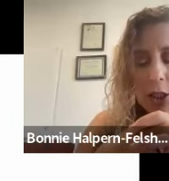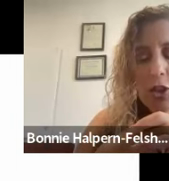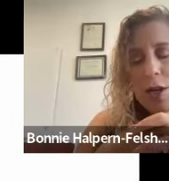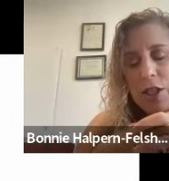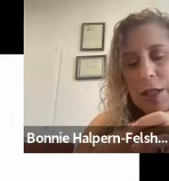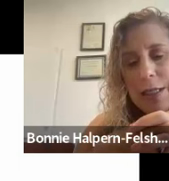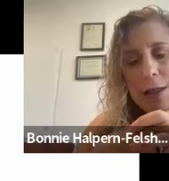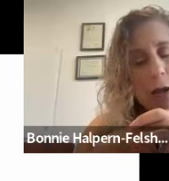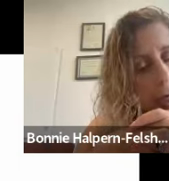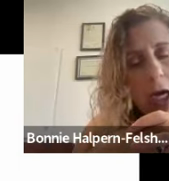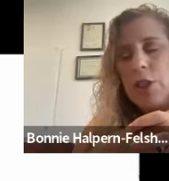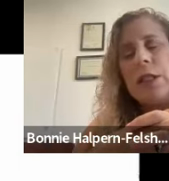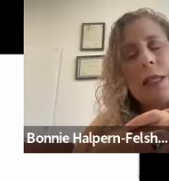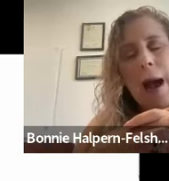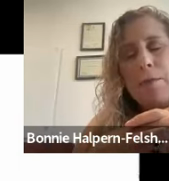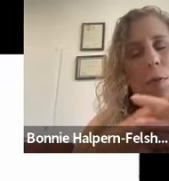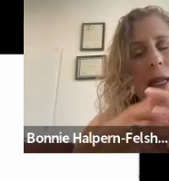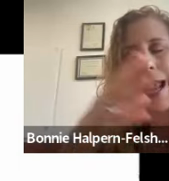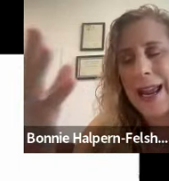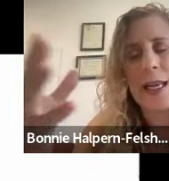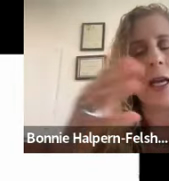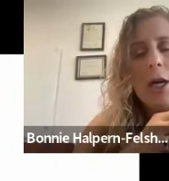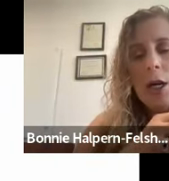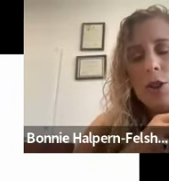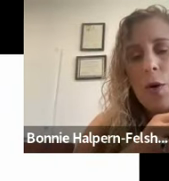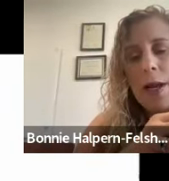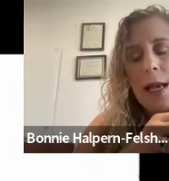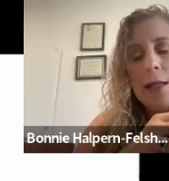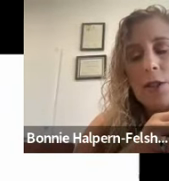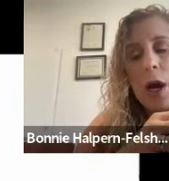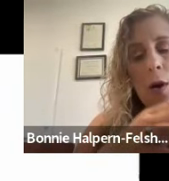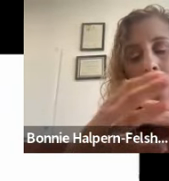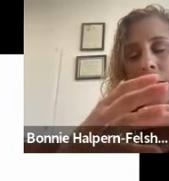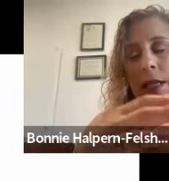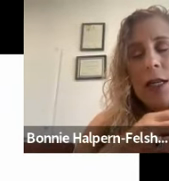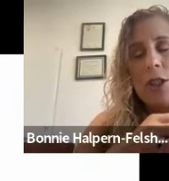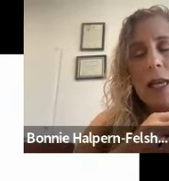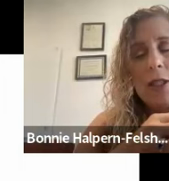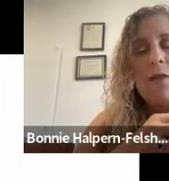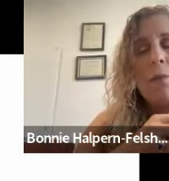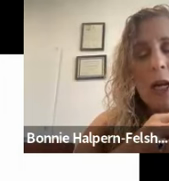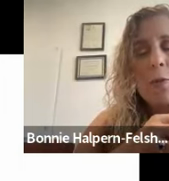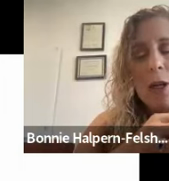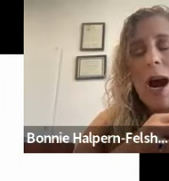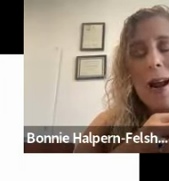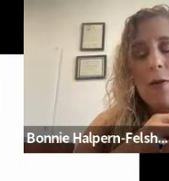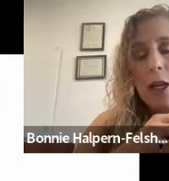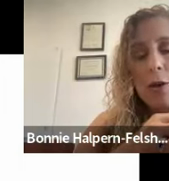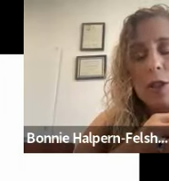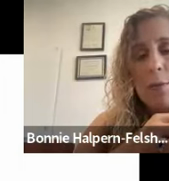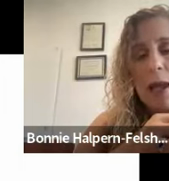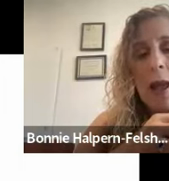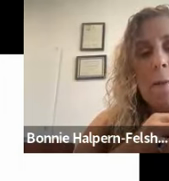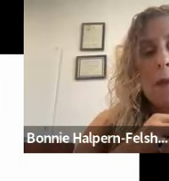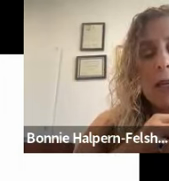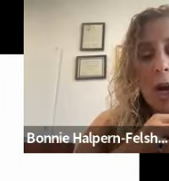the concentration that's in there, not just in dabs, but in any joint or any THC is much, much higher than it